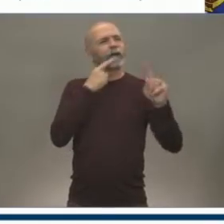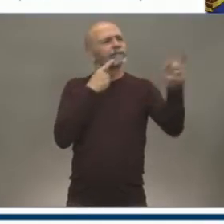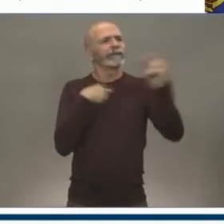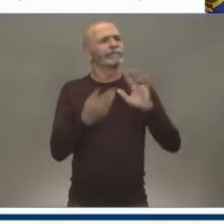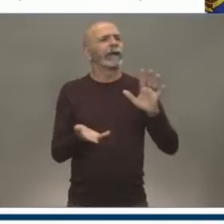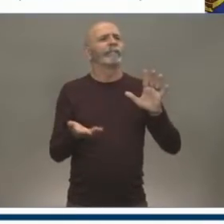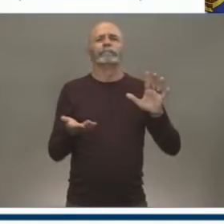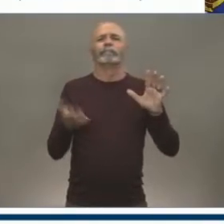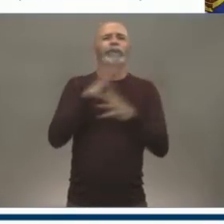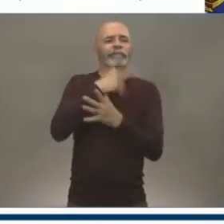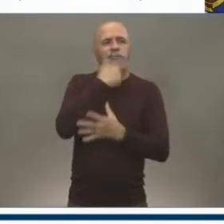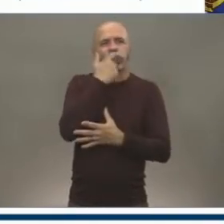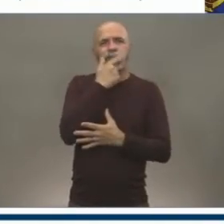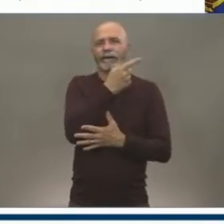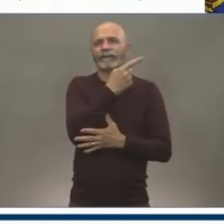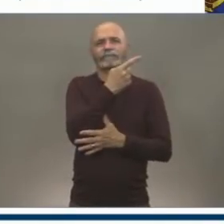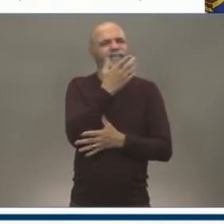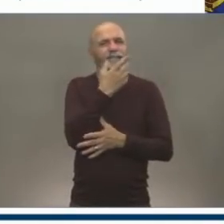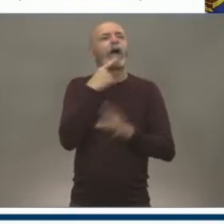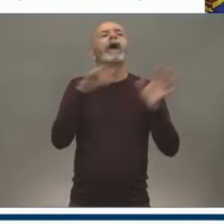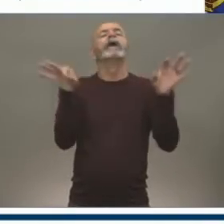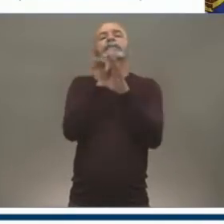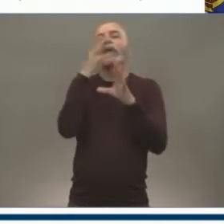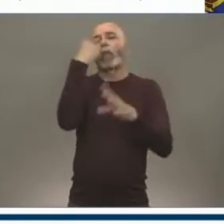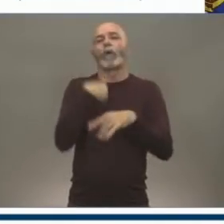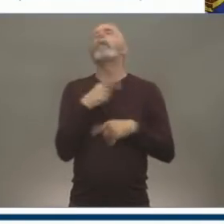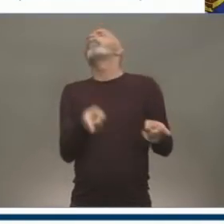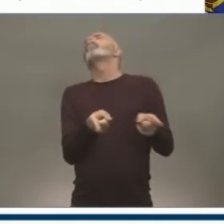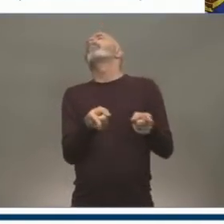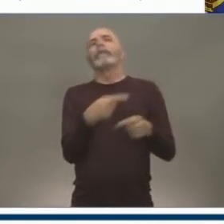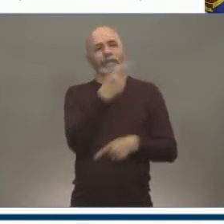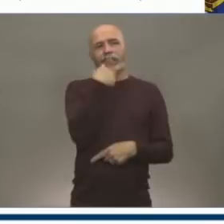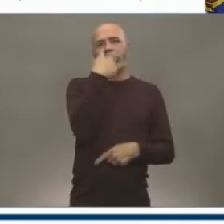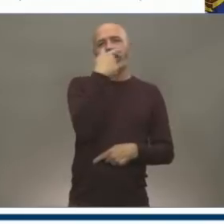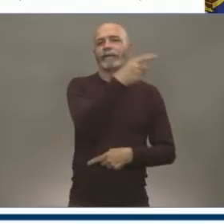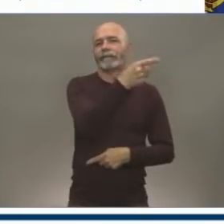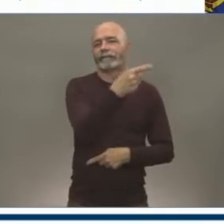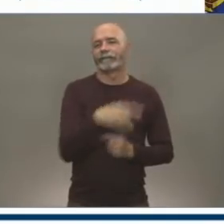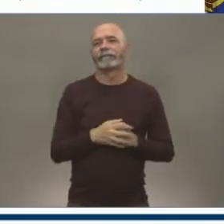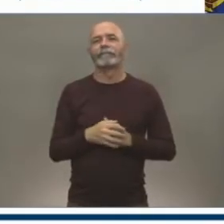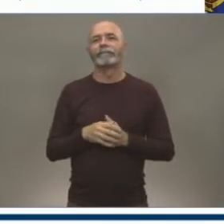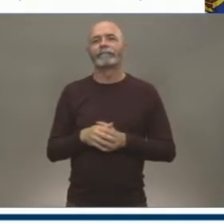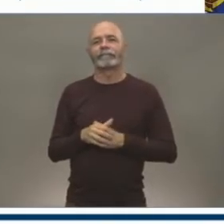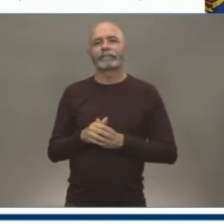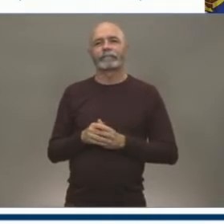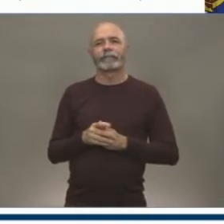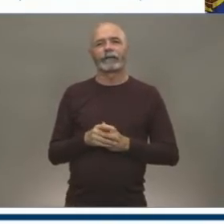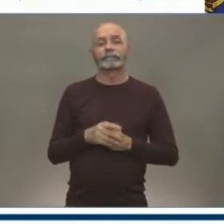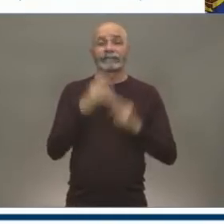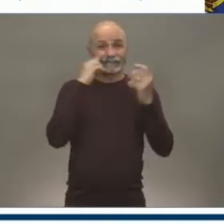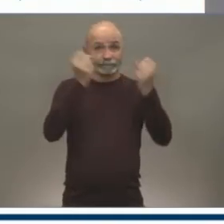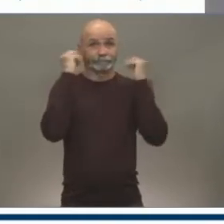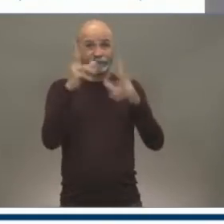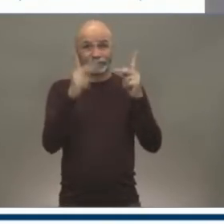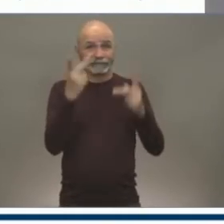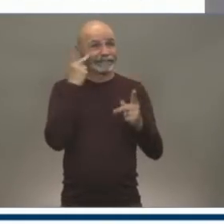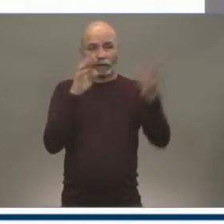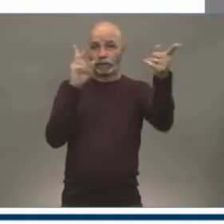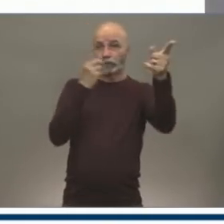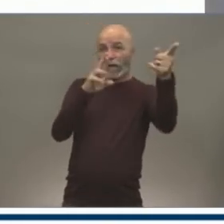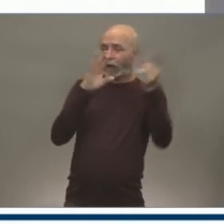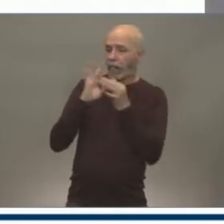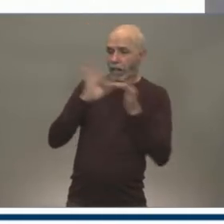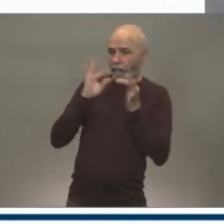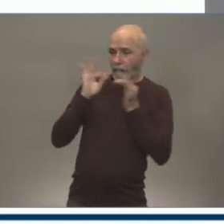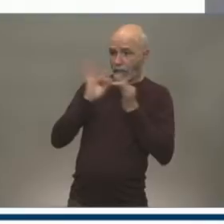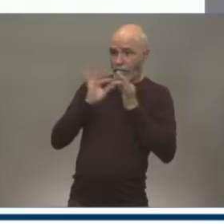weekend. I just want to say, before I turn it over to you, Tina, many of you see Dr. Strang here on all of our briefings doing